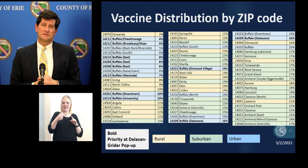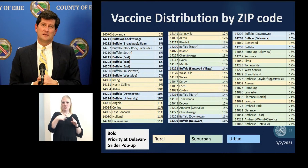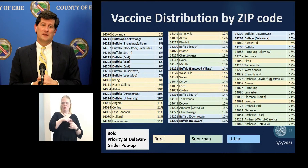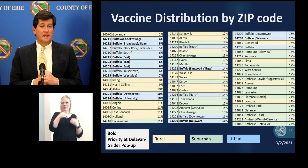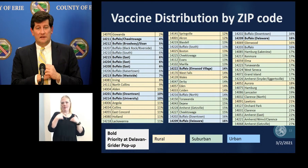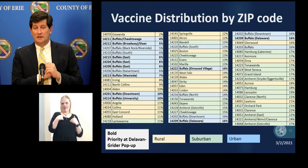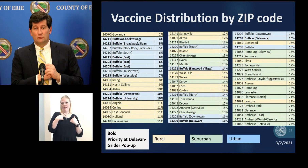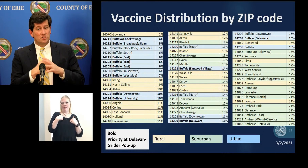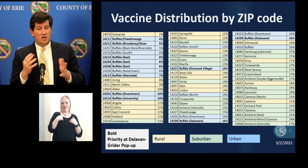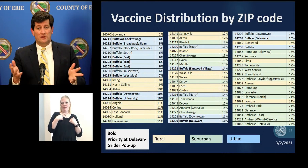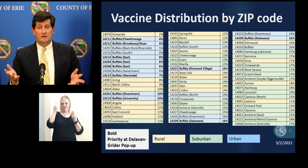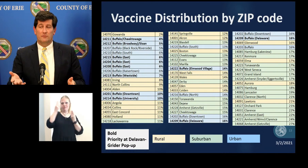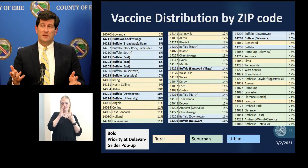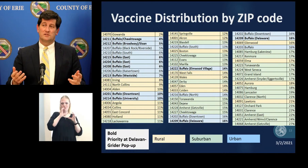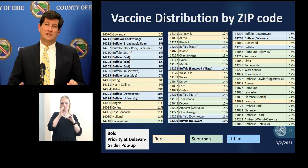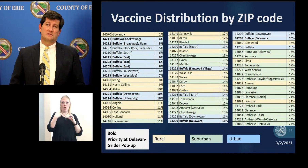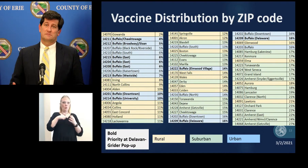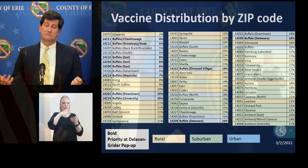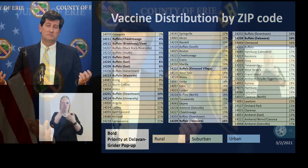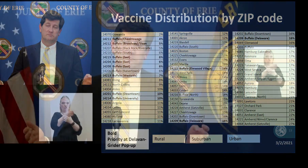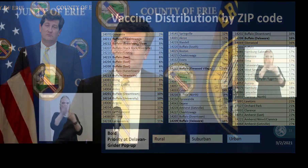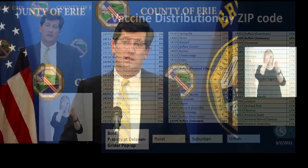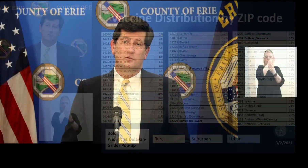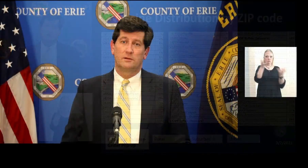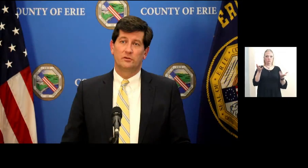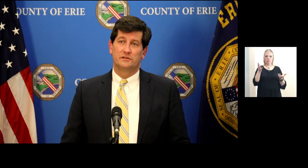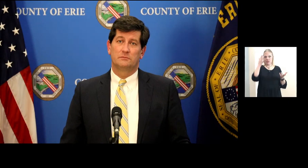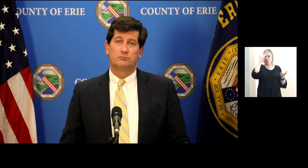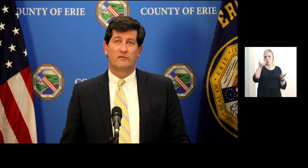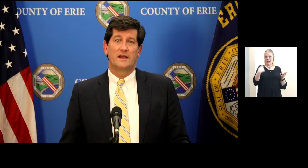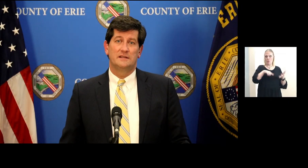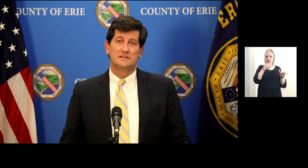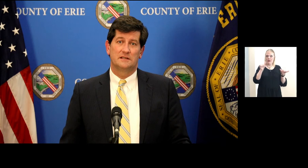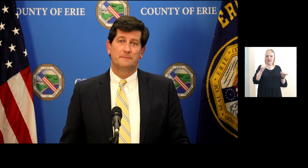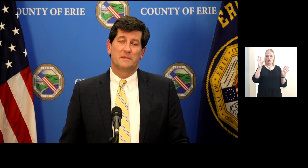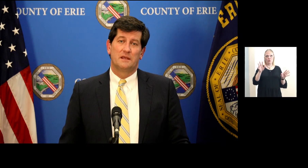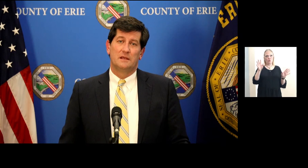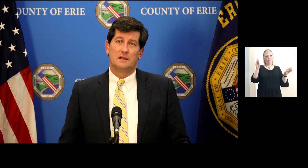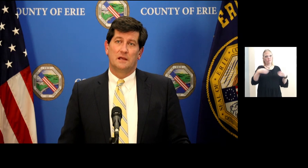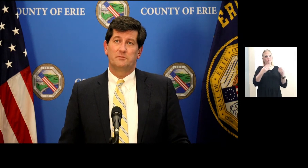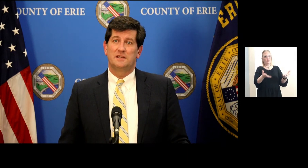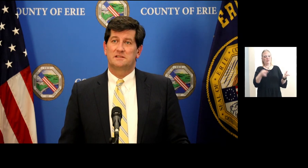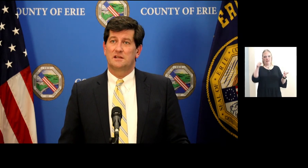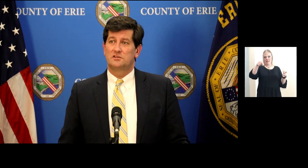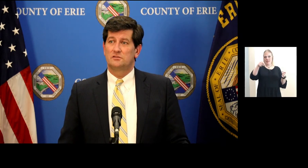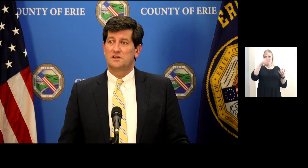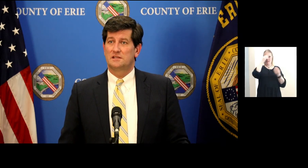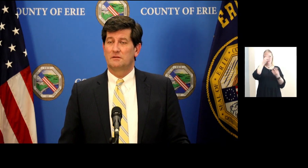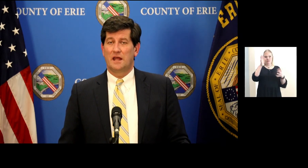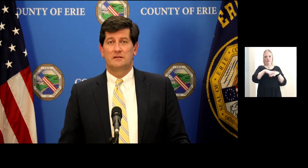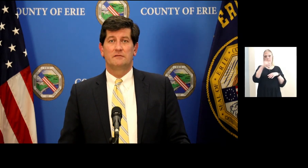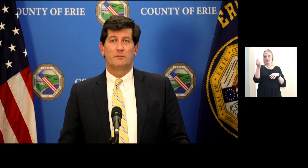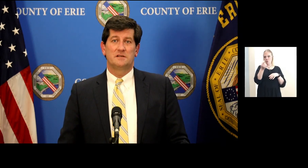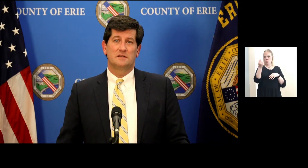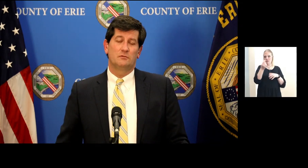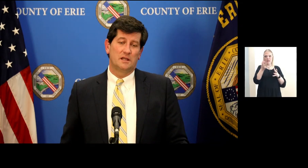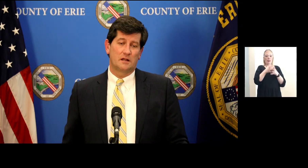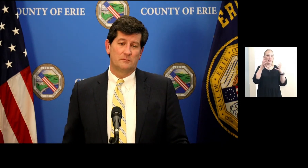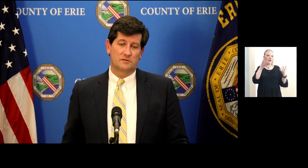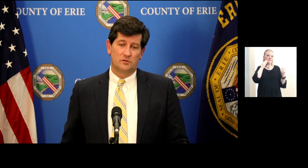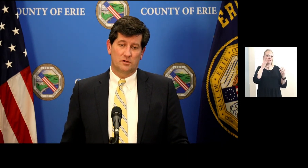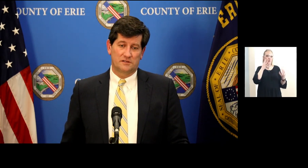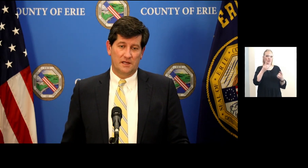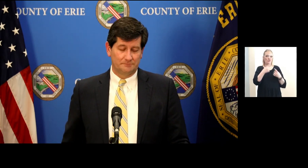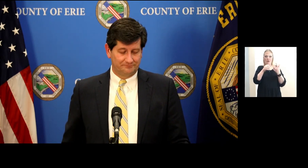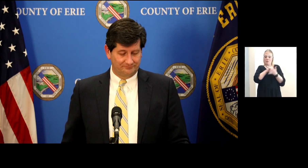to us, and we share that information. That's why we're able to provide these updates on a Tuesday, is a lot of the information that we get